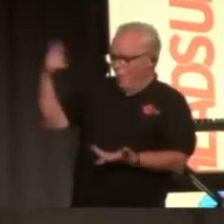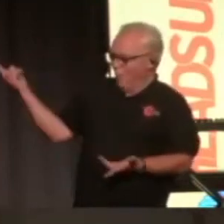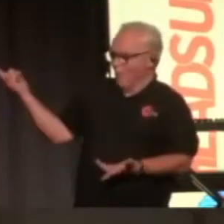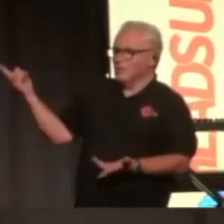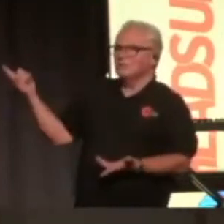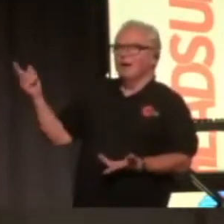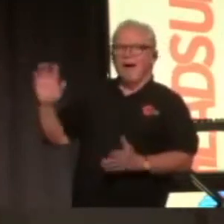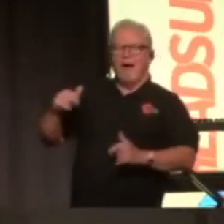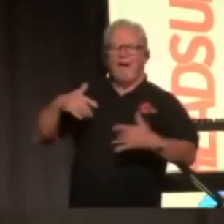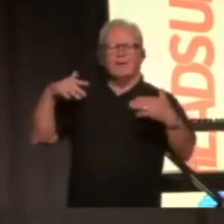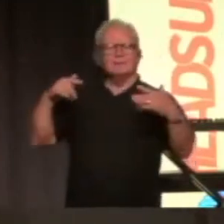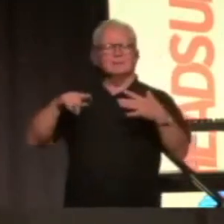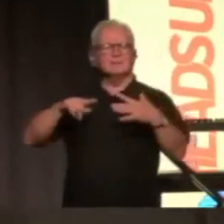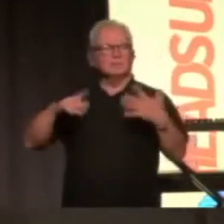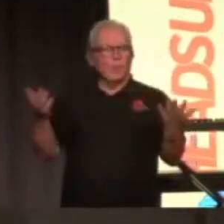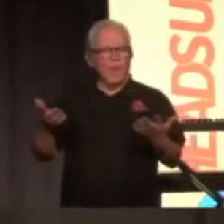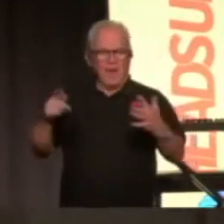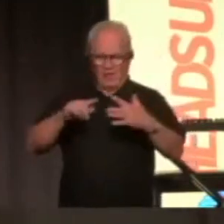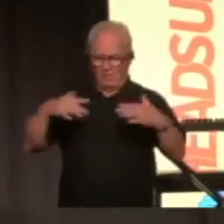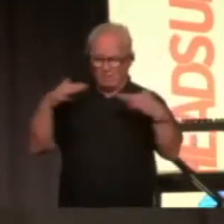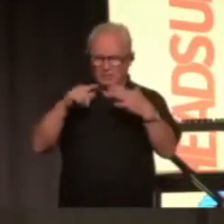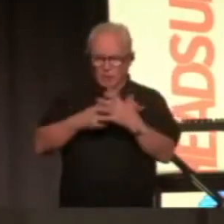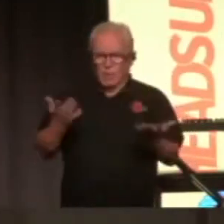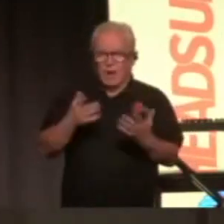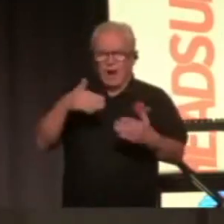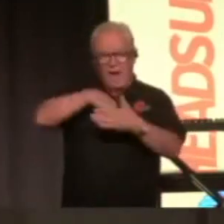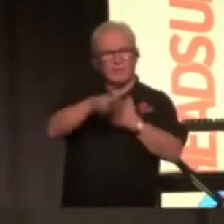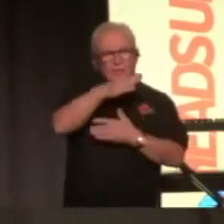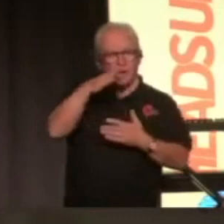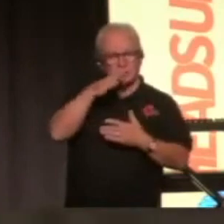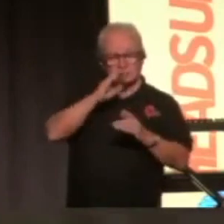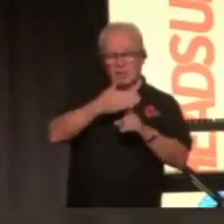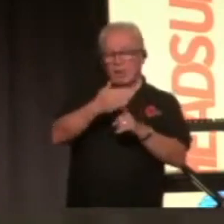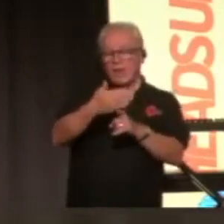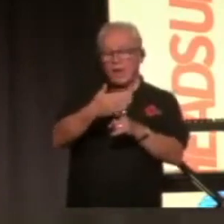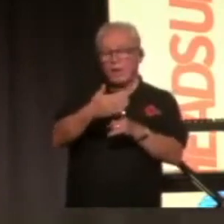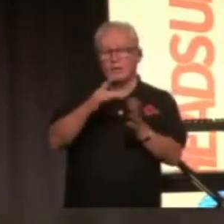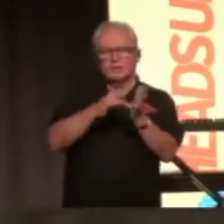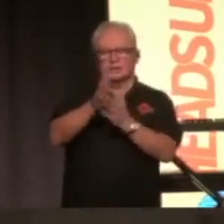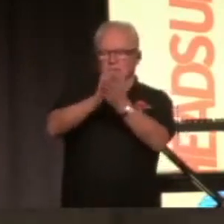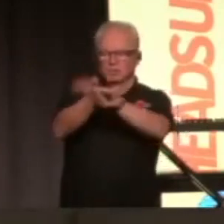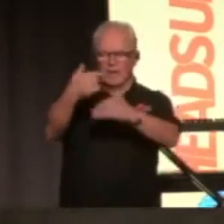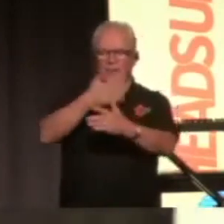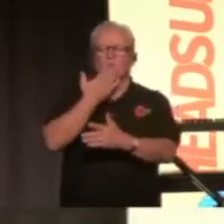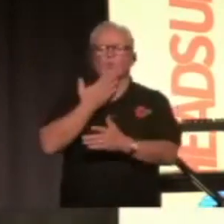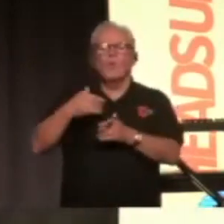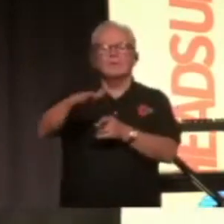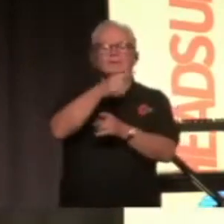is how the fight started in the garden. And it's how Jesus destroyed him in the wilderness. It